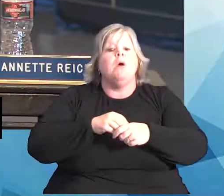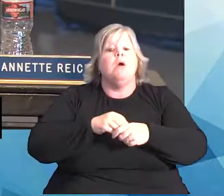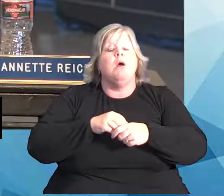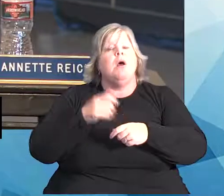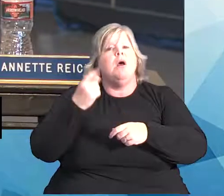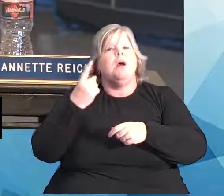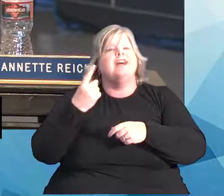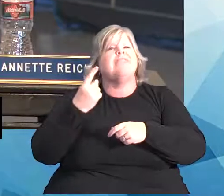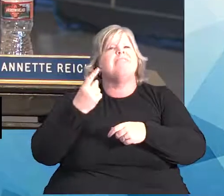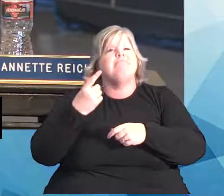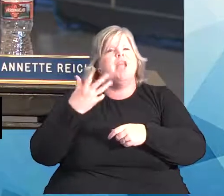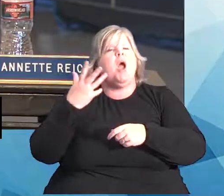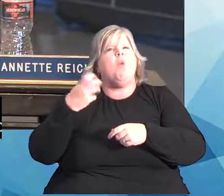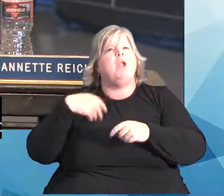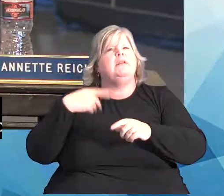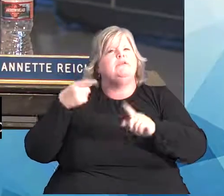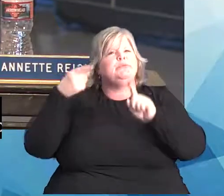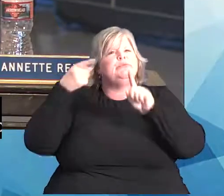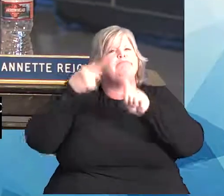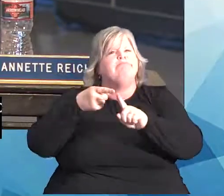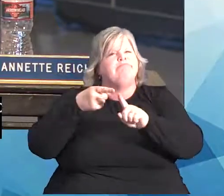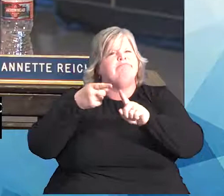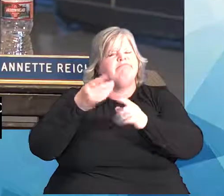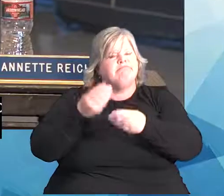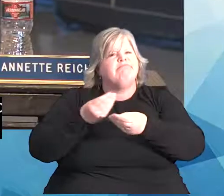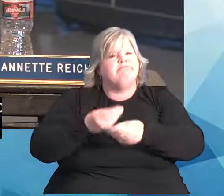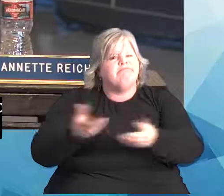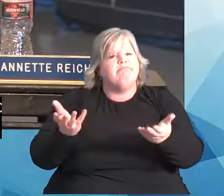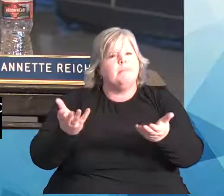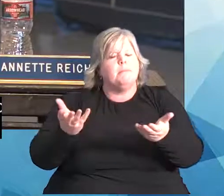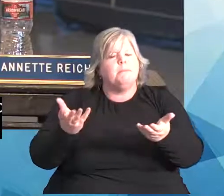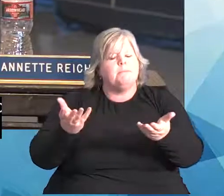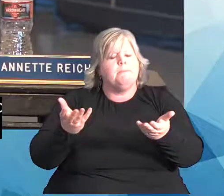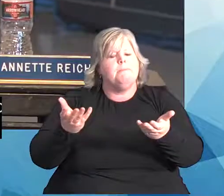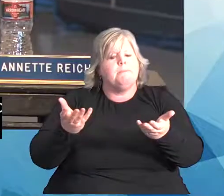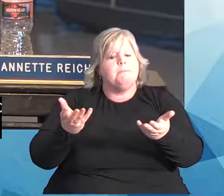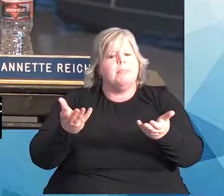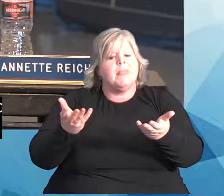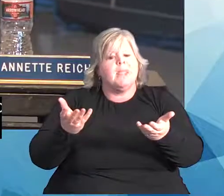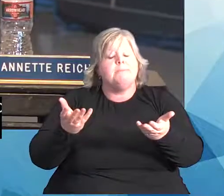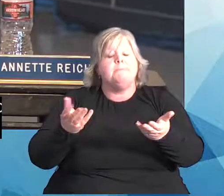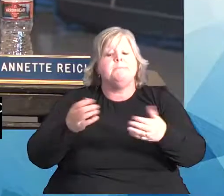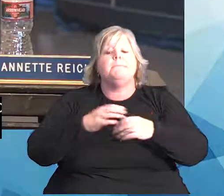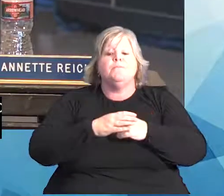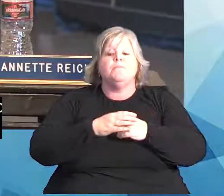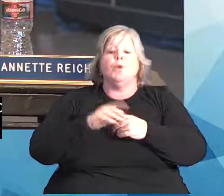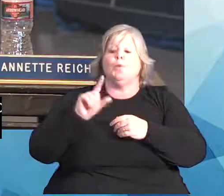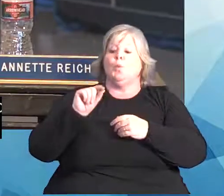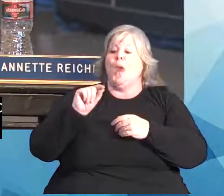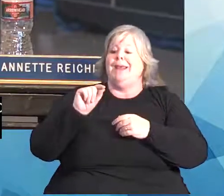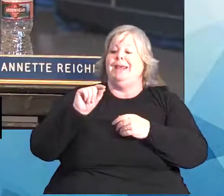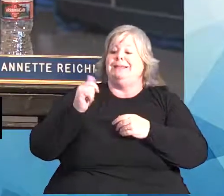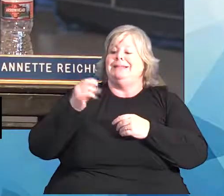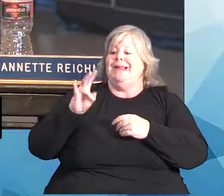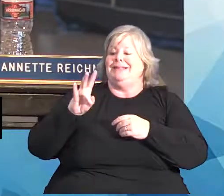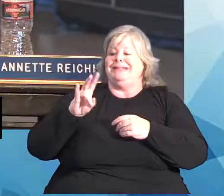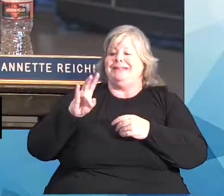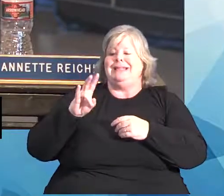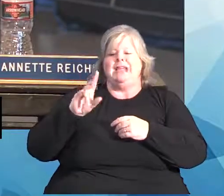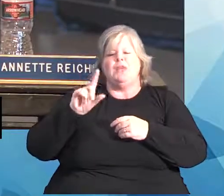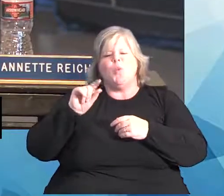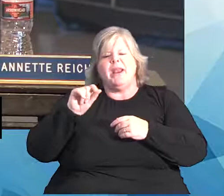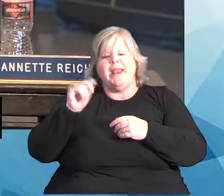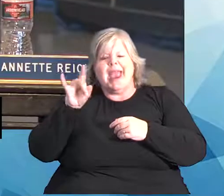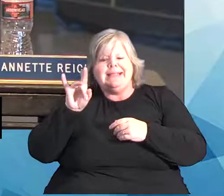thing that I wanted to point out to you is that in 2017, 2018, we